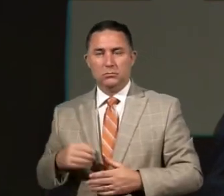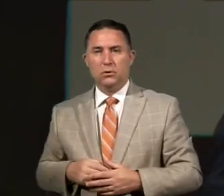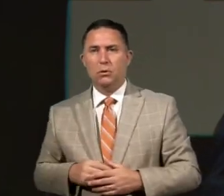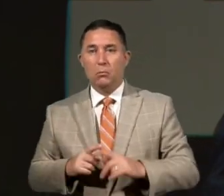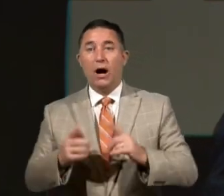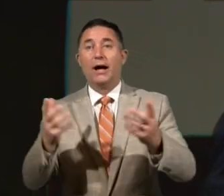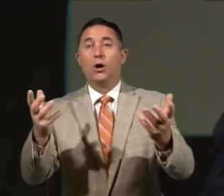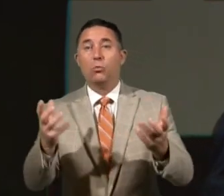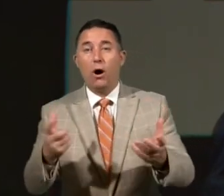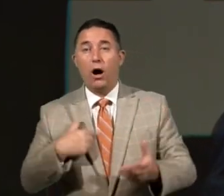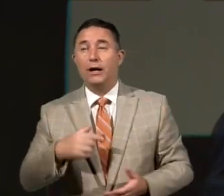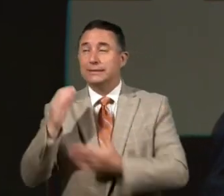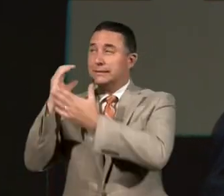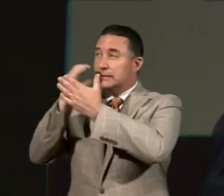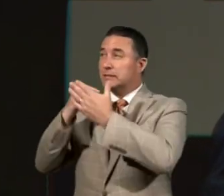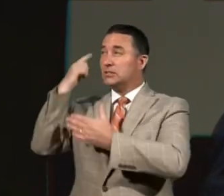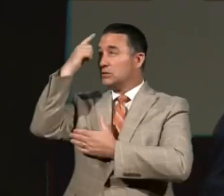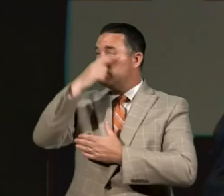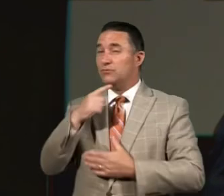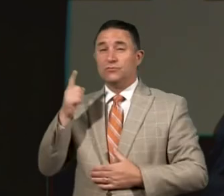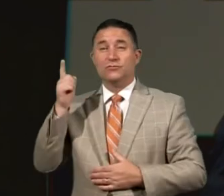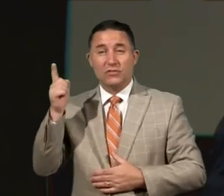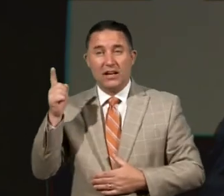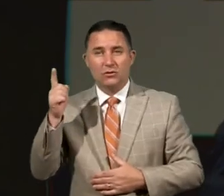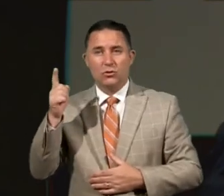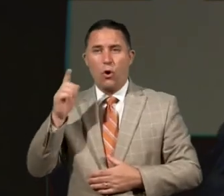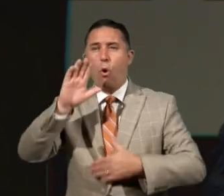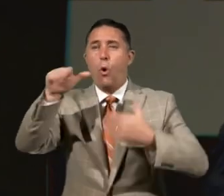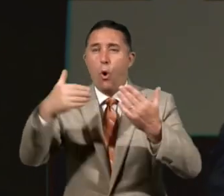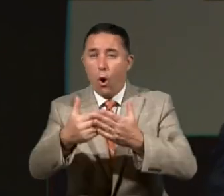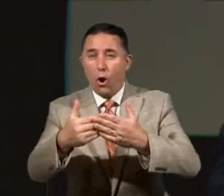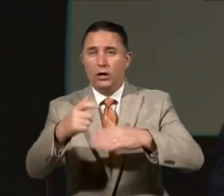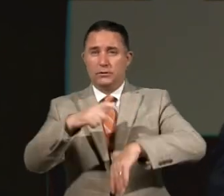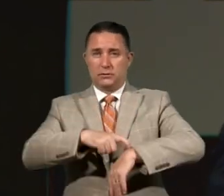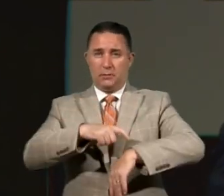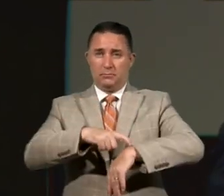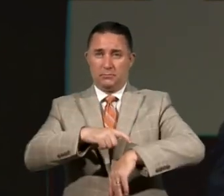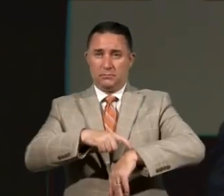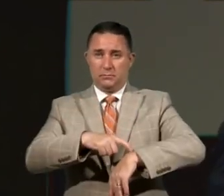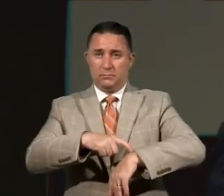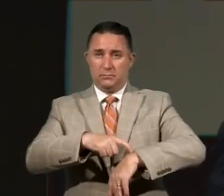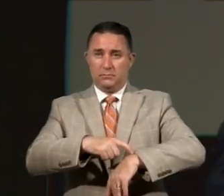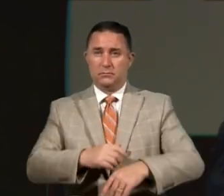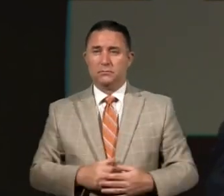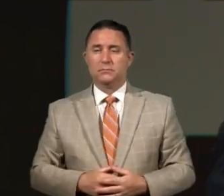But he wants us to seek his face at all times.